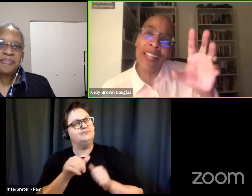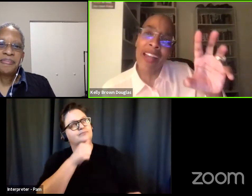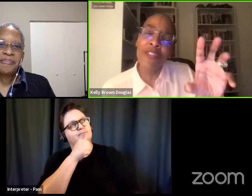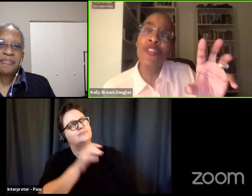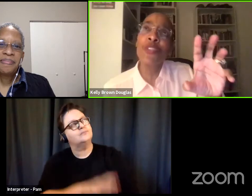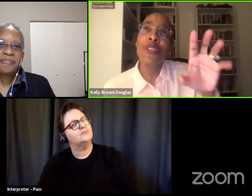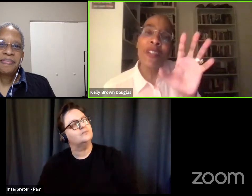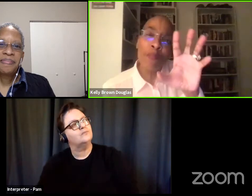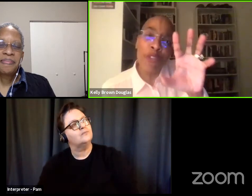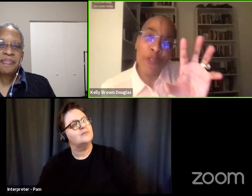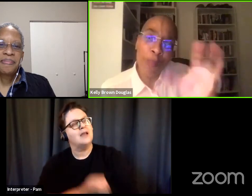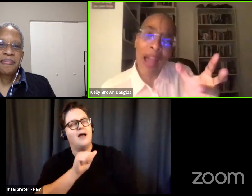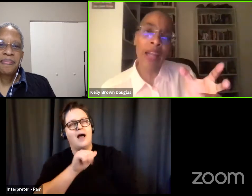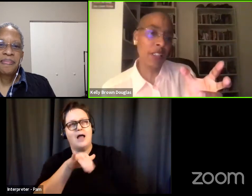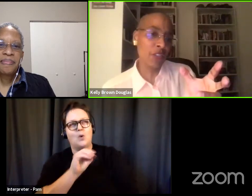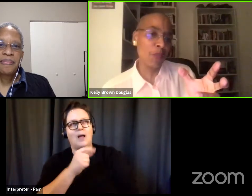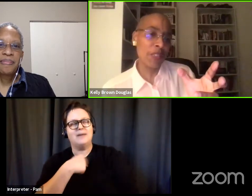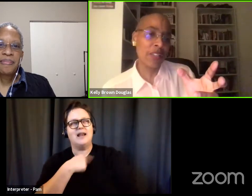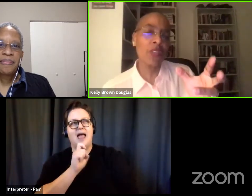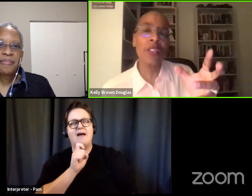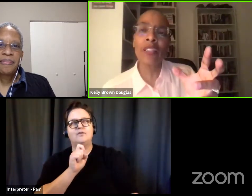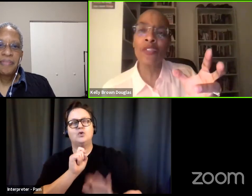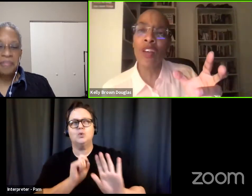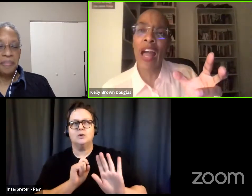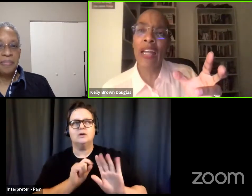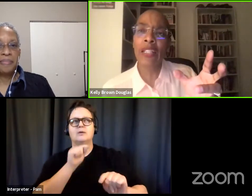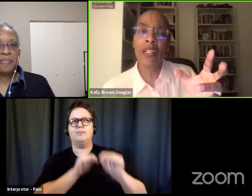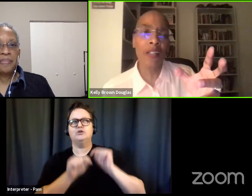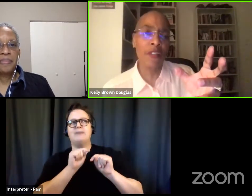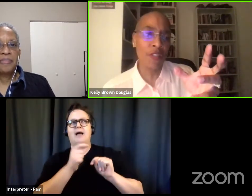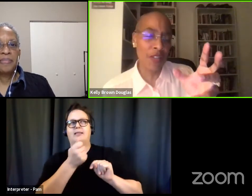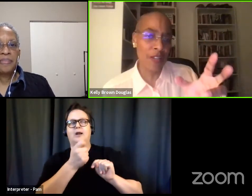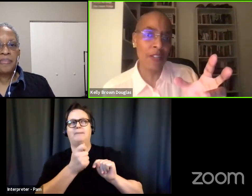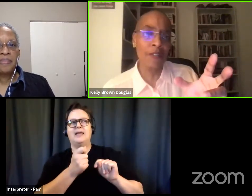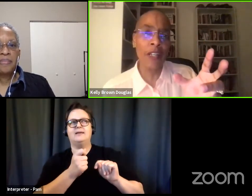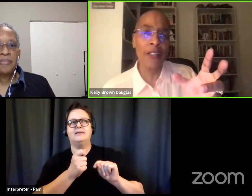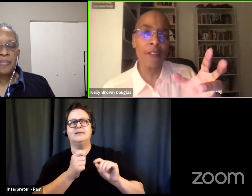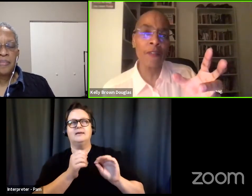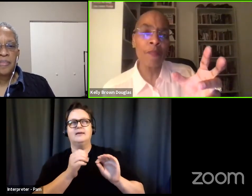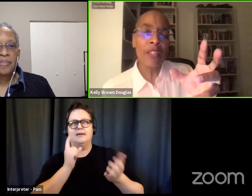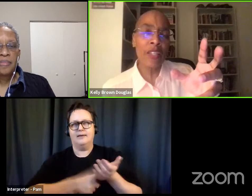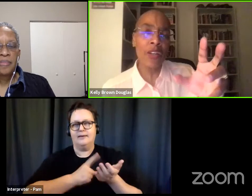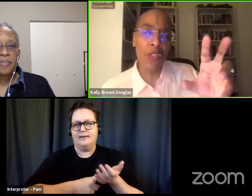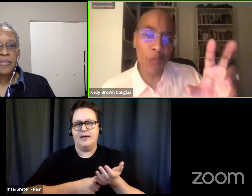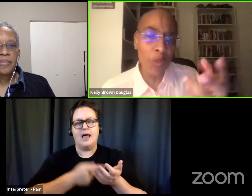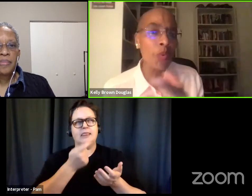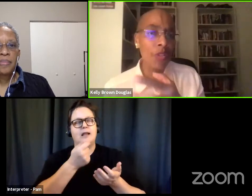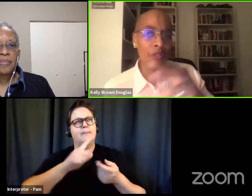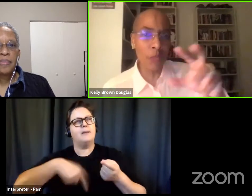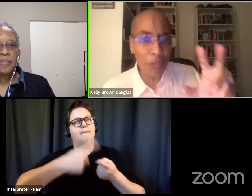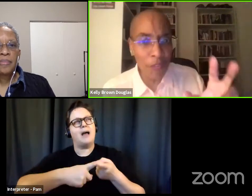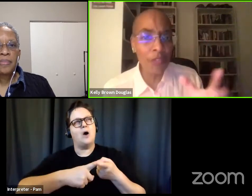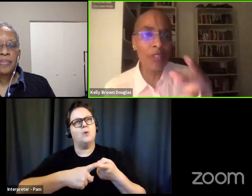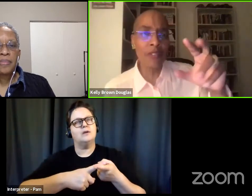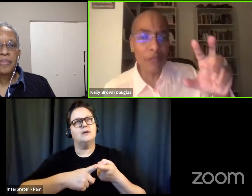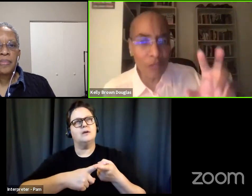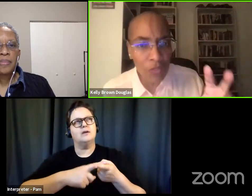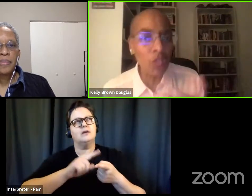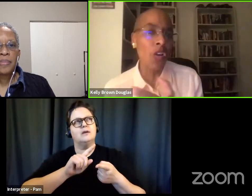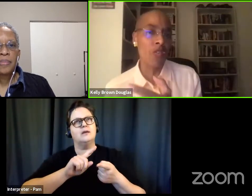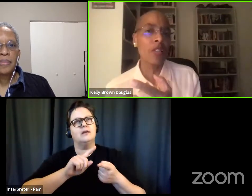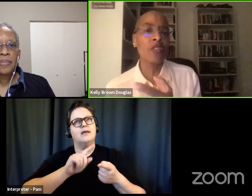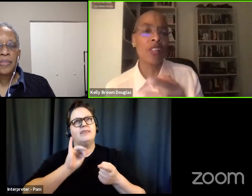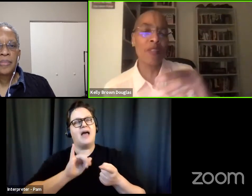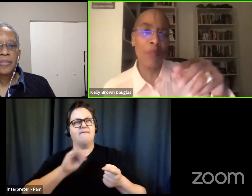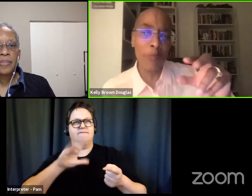I'm gonna have to push back a little bit on this fact of you know, that we've